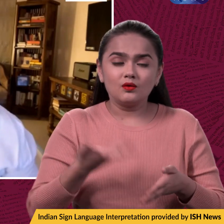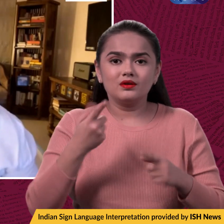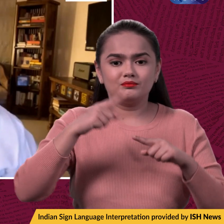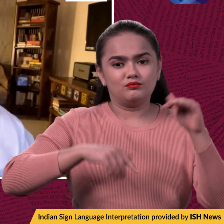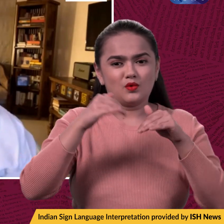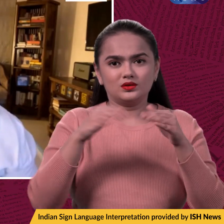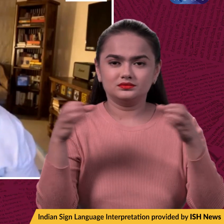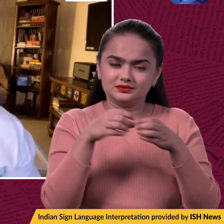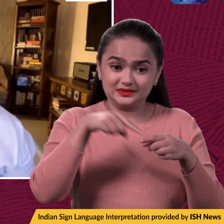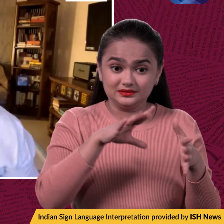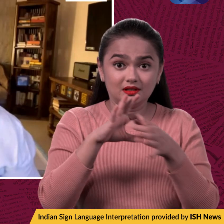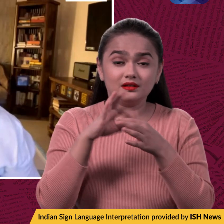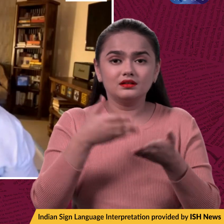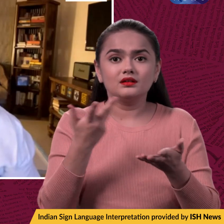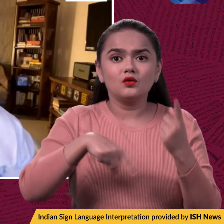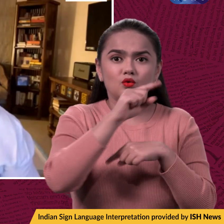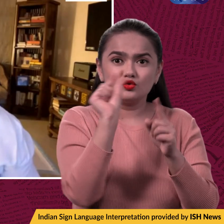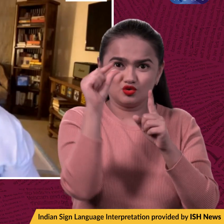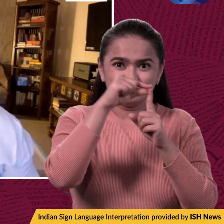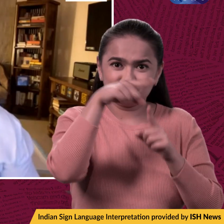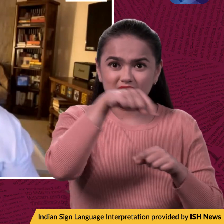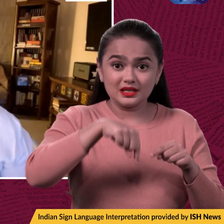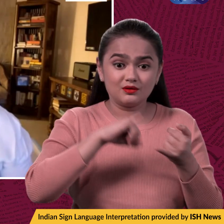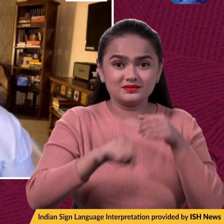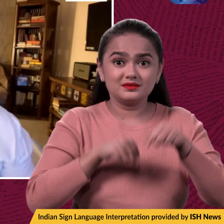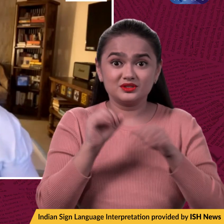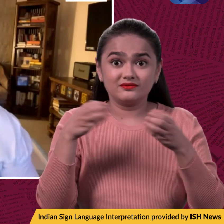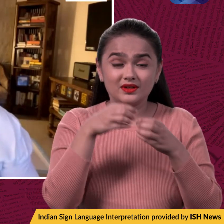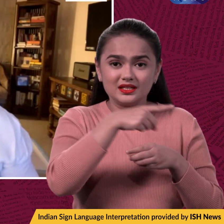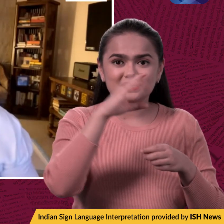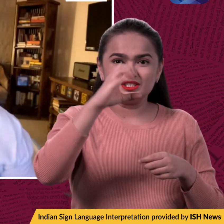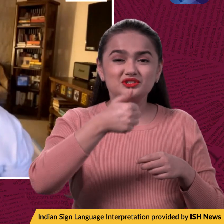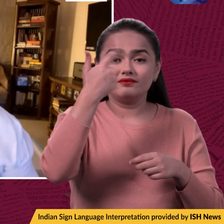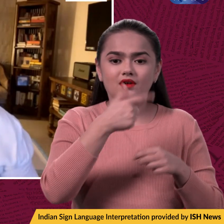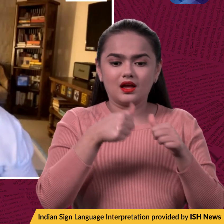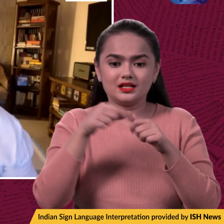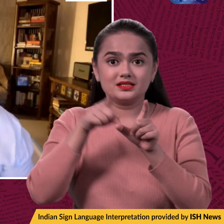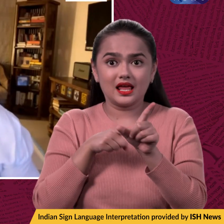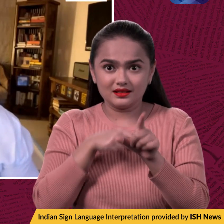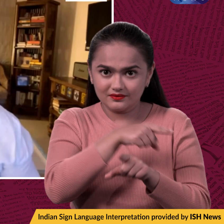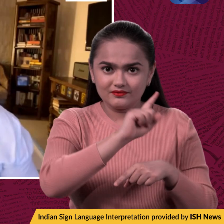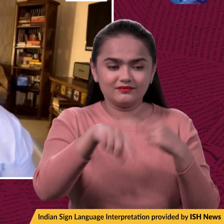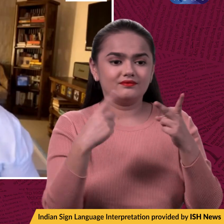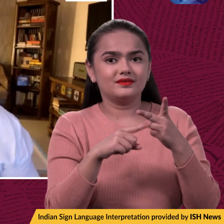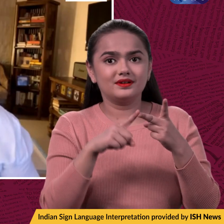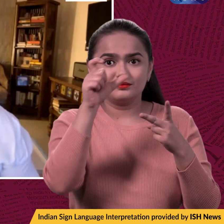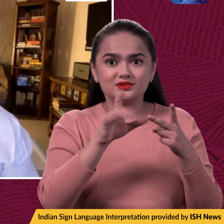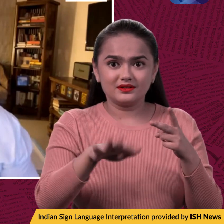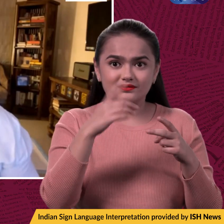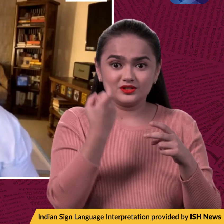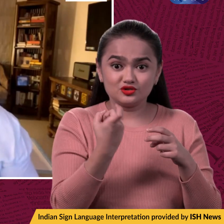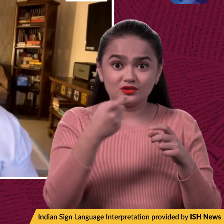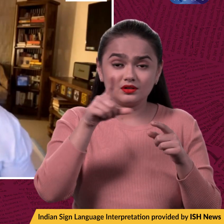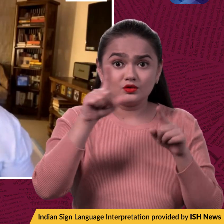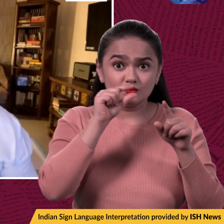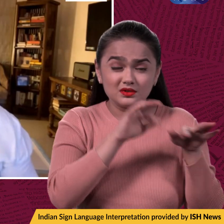And now for a dose of politics. Most of it is coming out of Uttar Pradesh right now. Samajwadi Party chief Akhilesh Yadav and Rashtriya Lok Dal